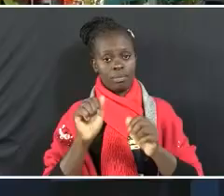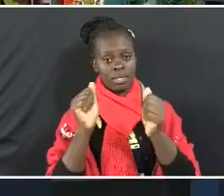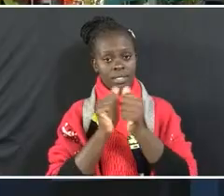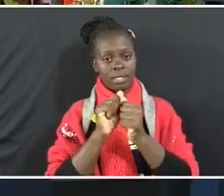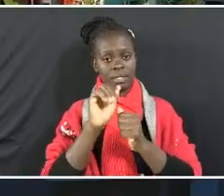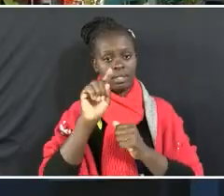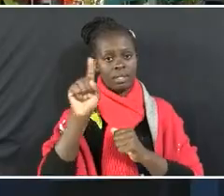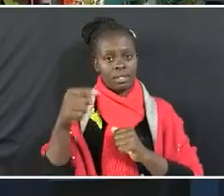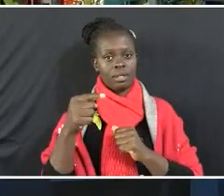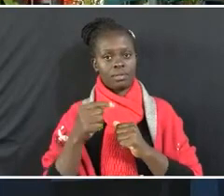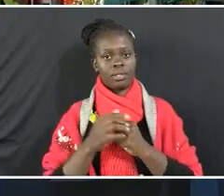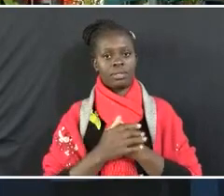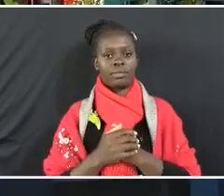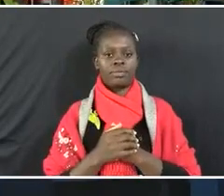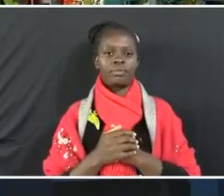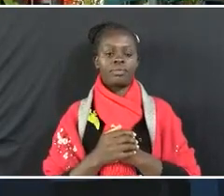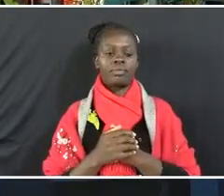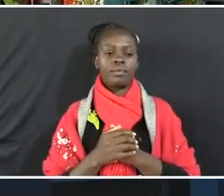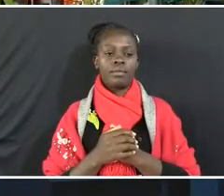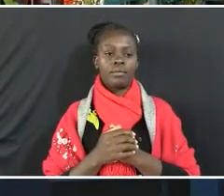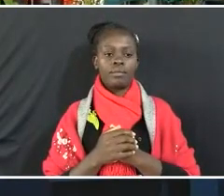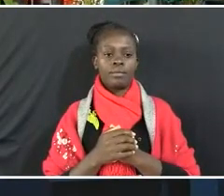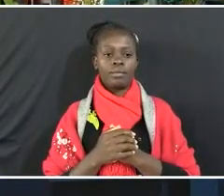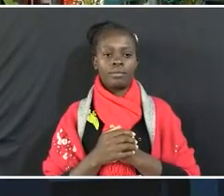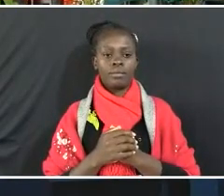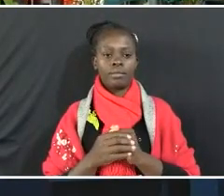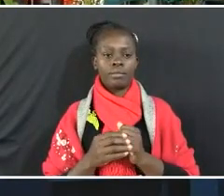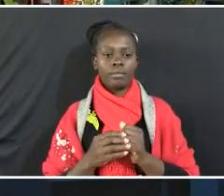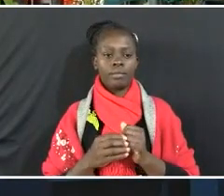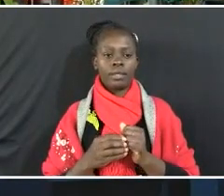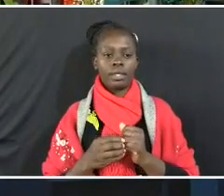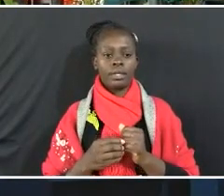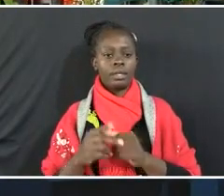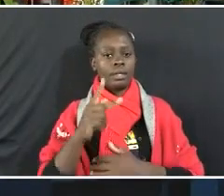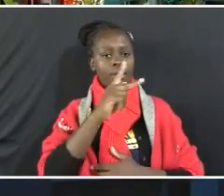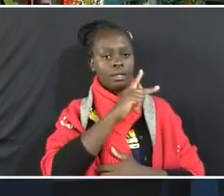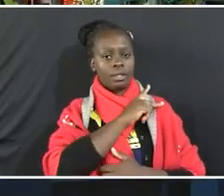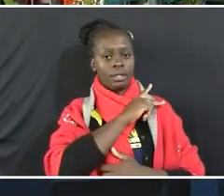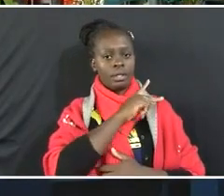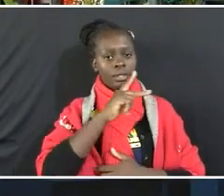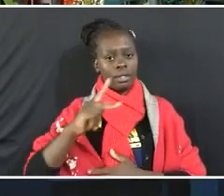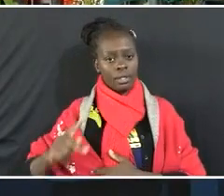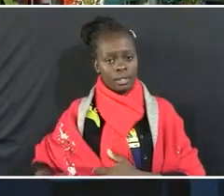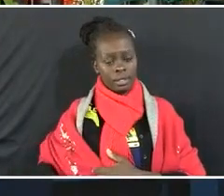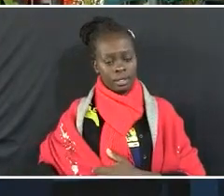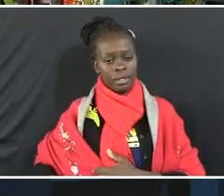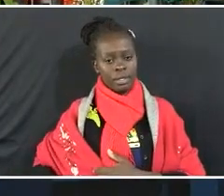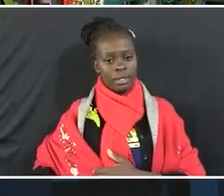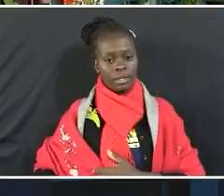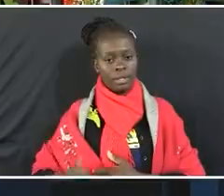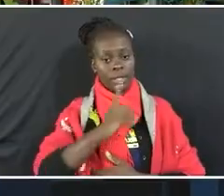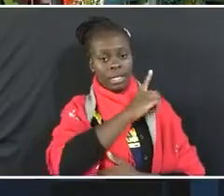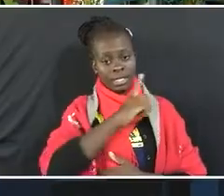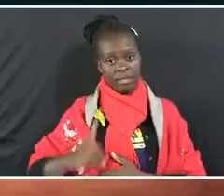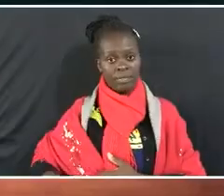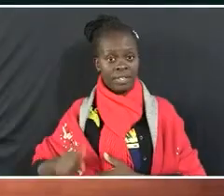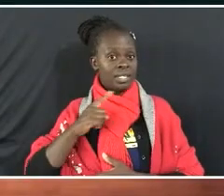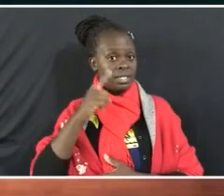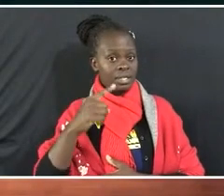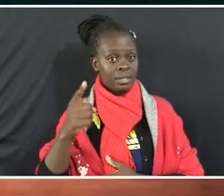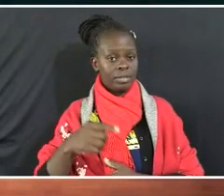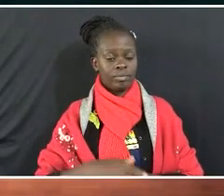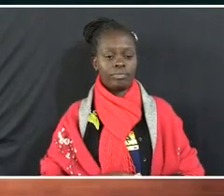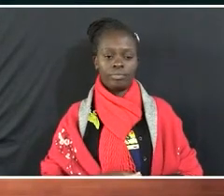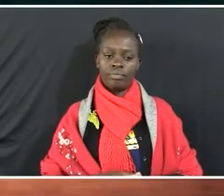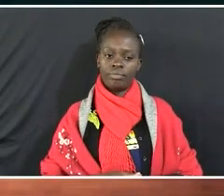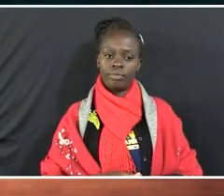better that thou succor us out of the city. The king said unto them, what seemeth best to you, I